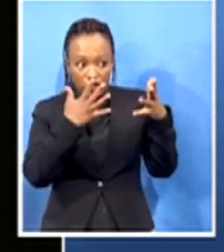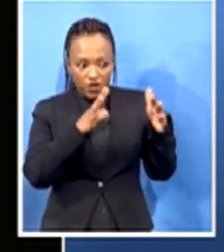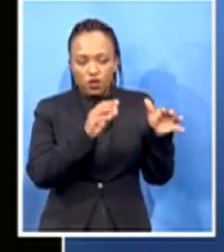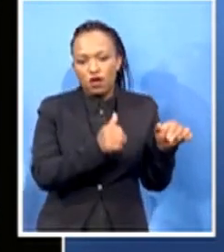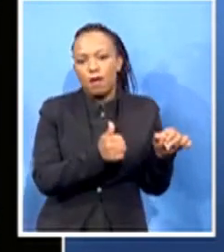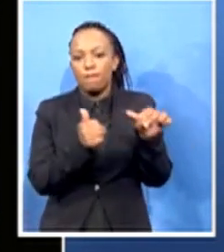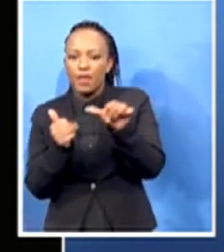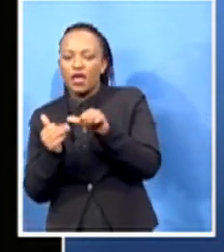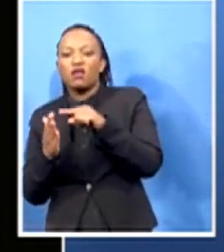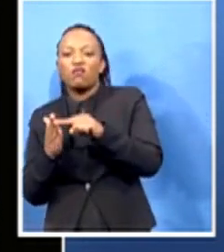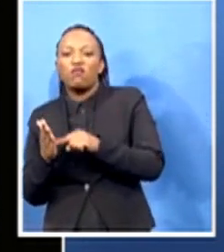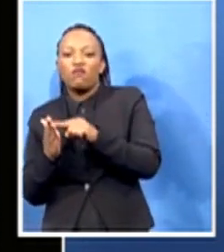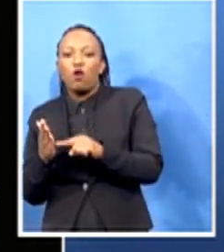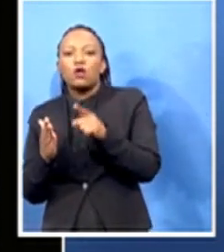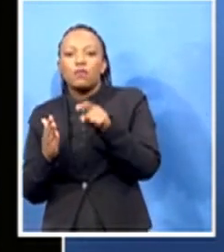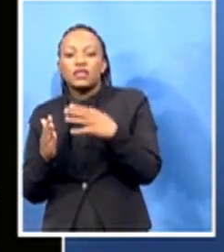going on strike.